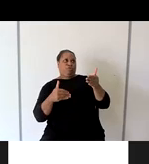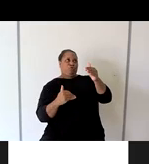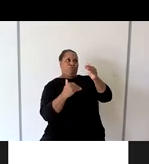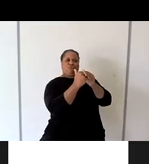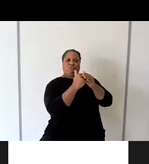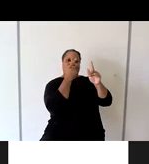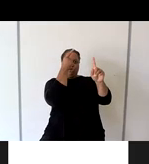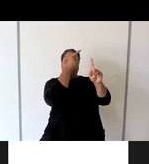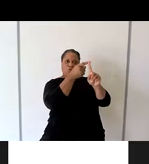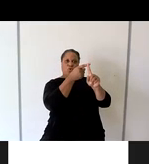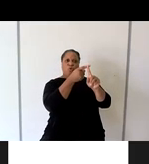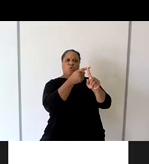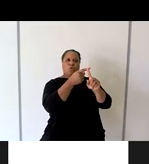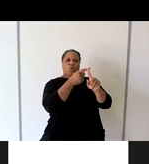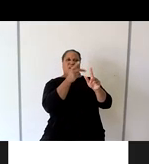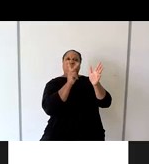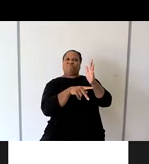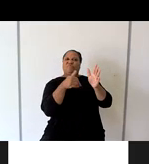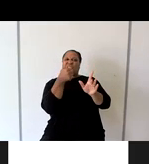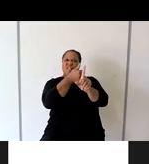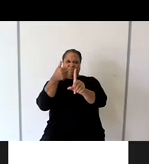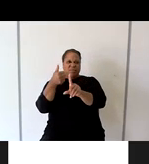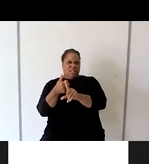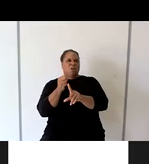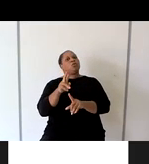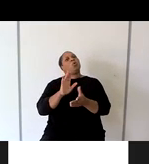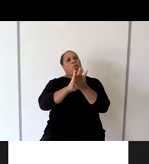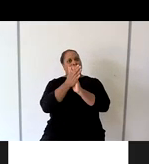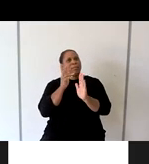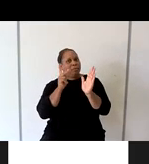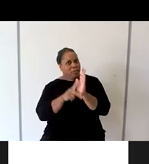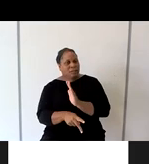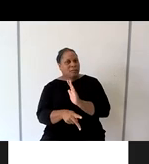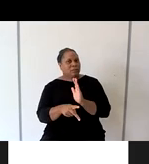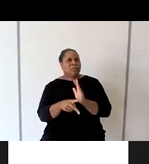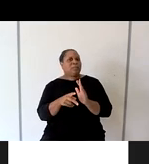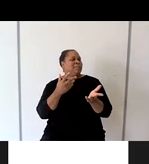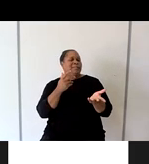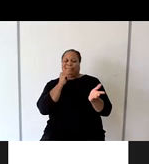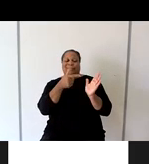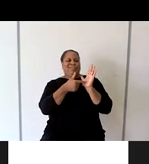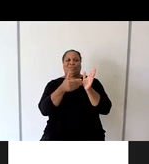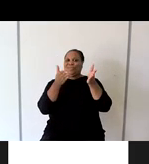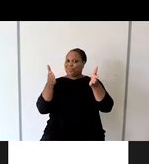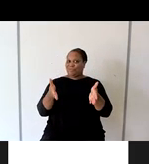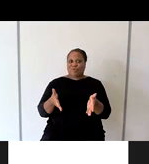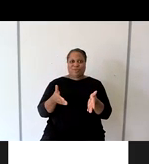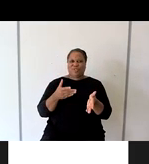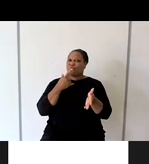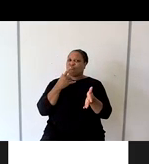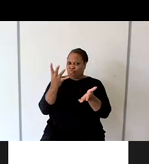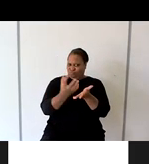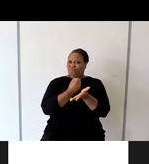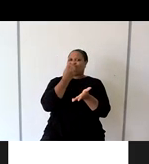done through committing suicide or being killed. They are not shown as a person who deserves their